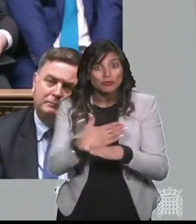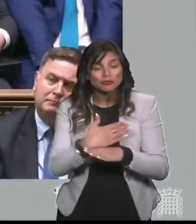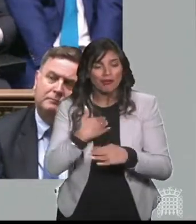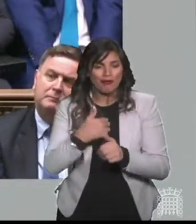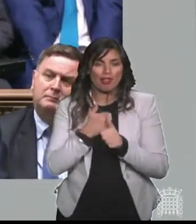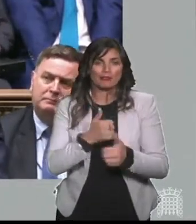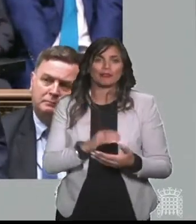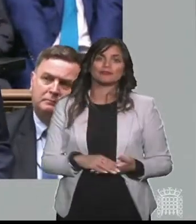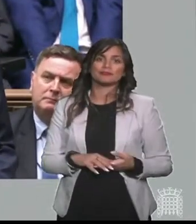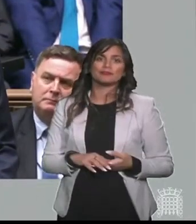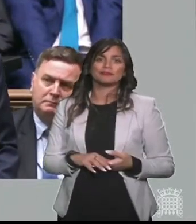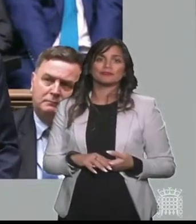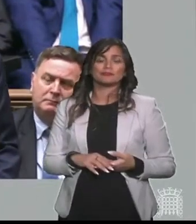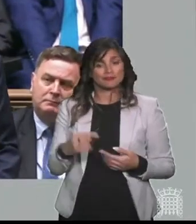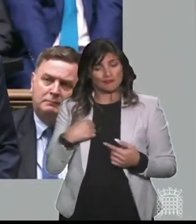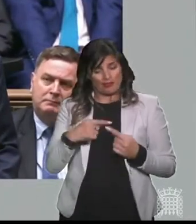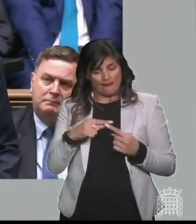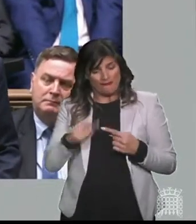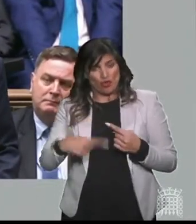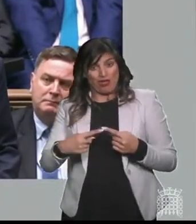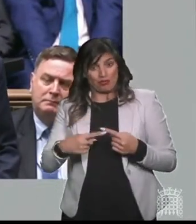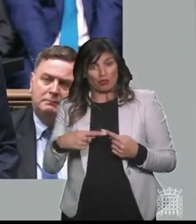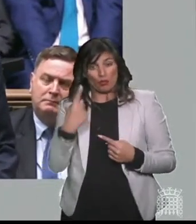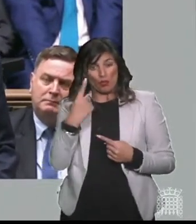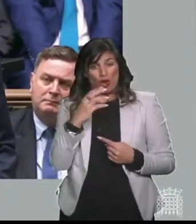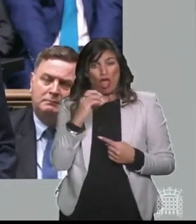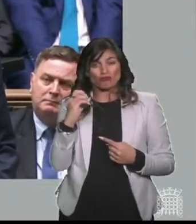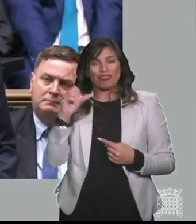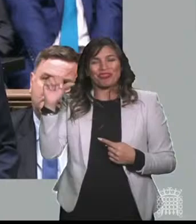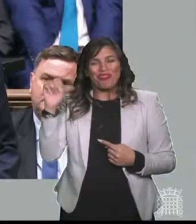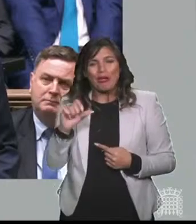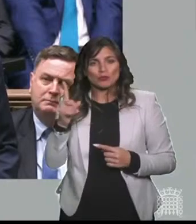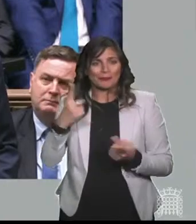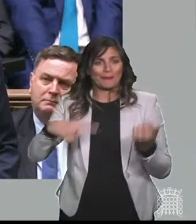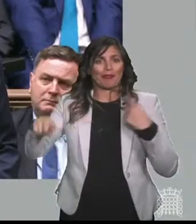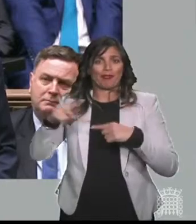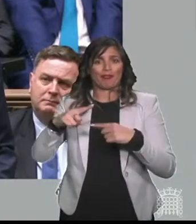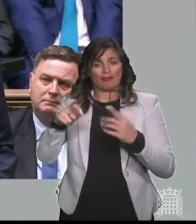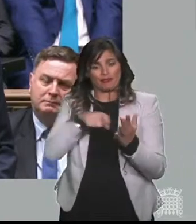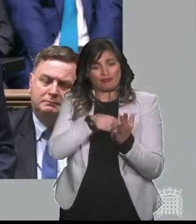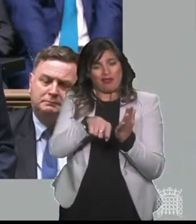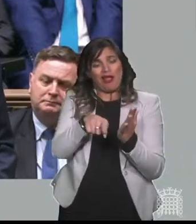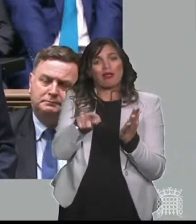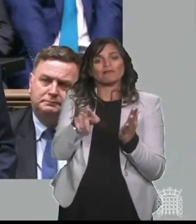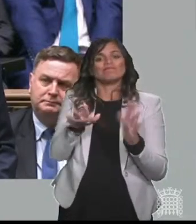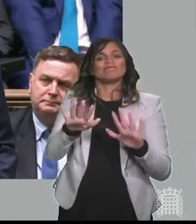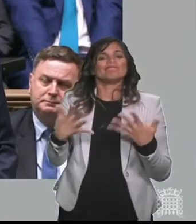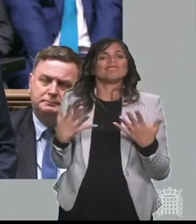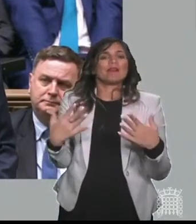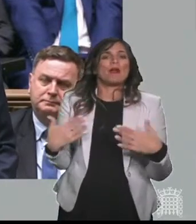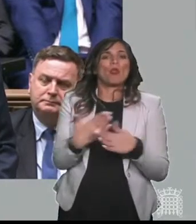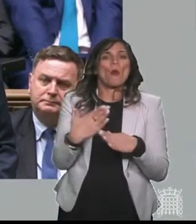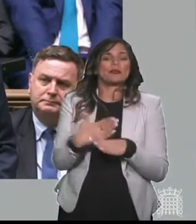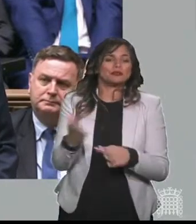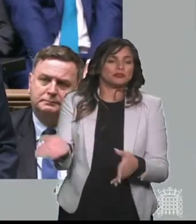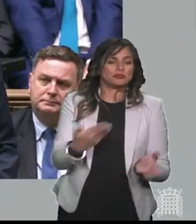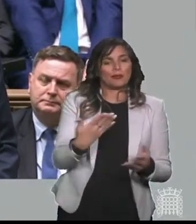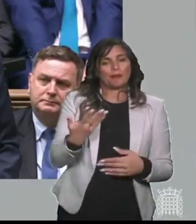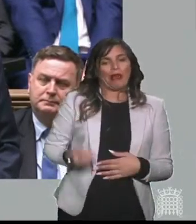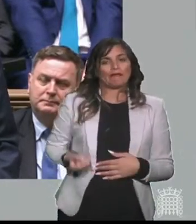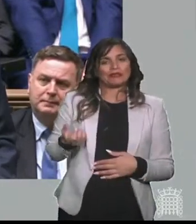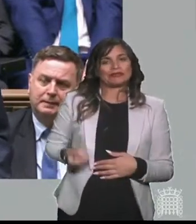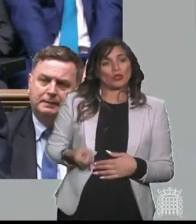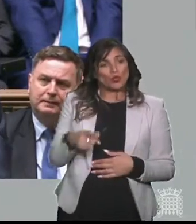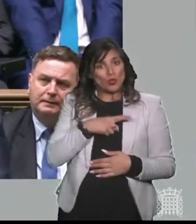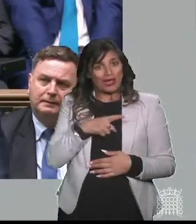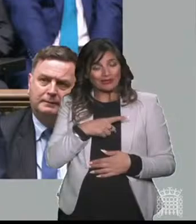off over 100,000 people onto benefits with no requirement to look for work because of sickness or disability.